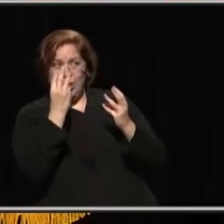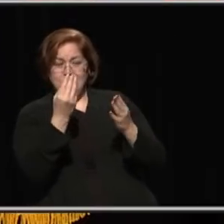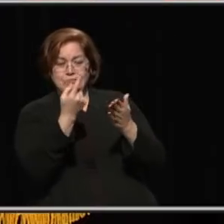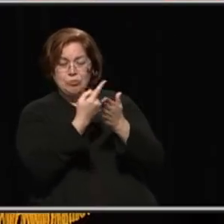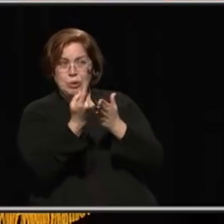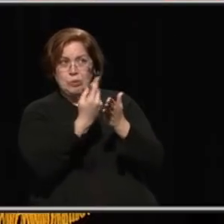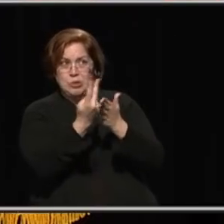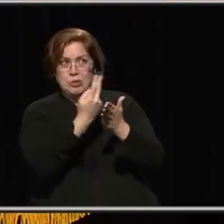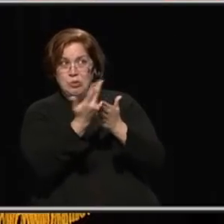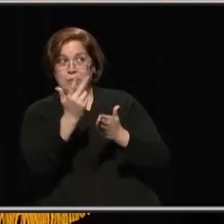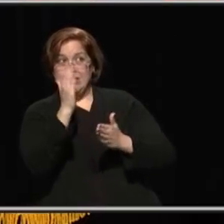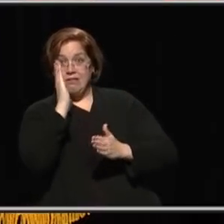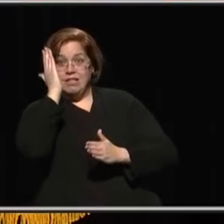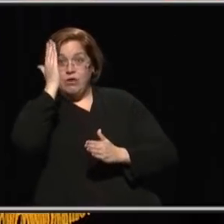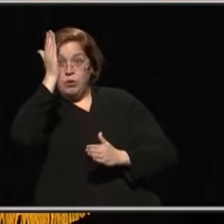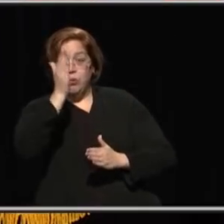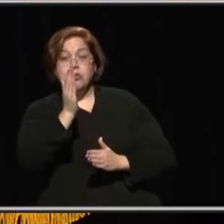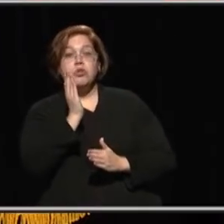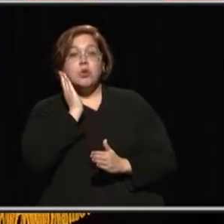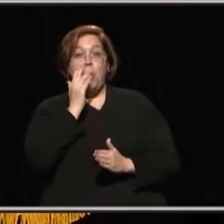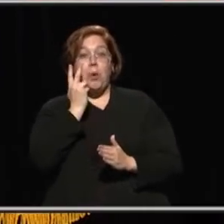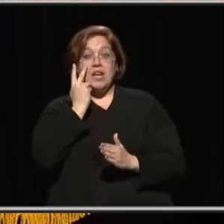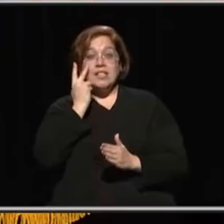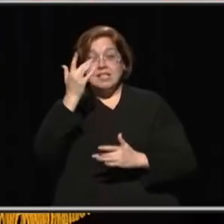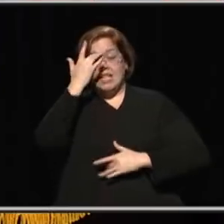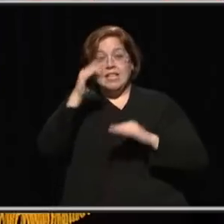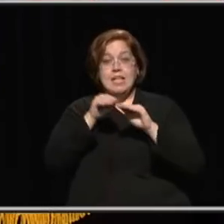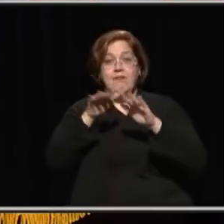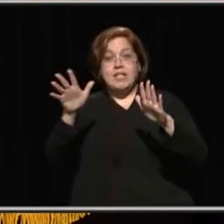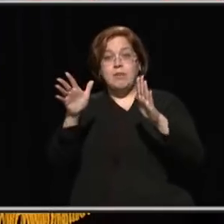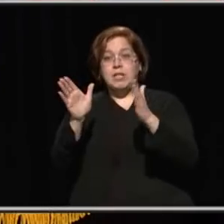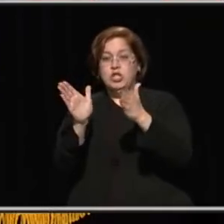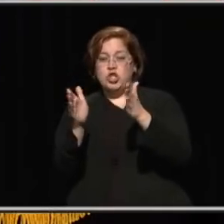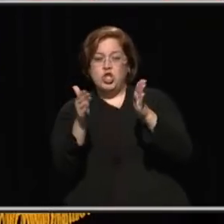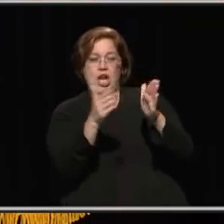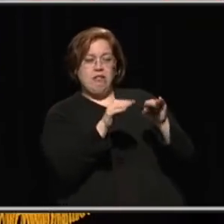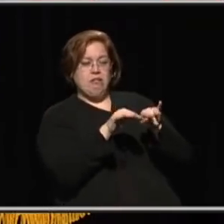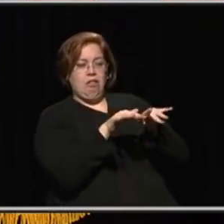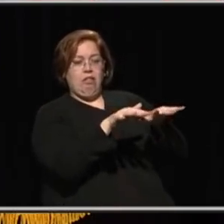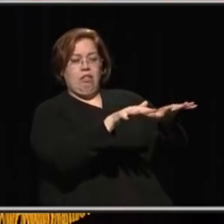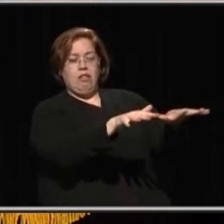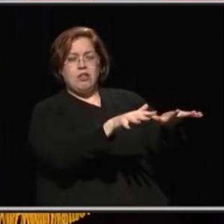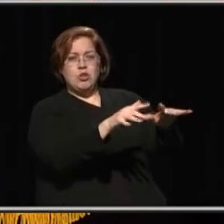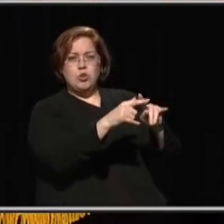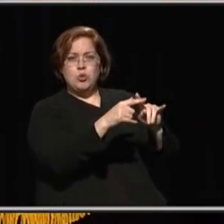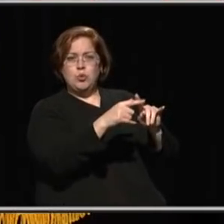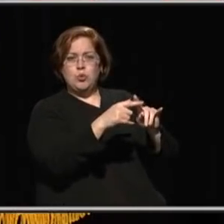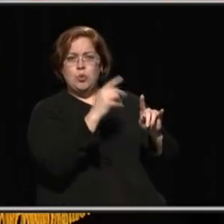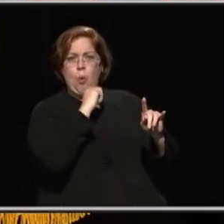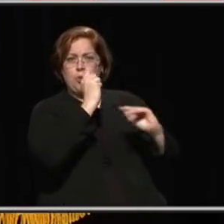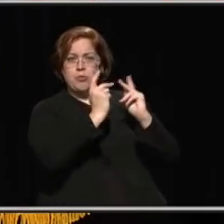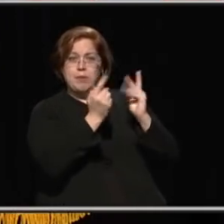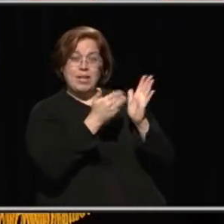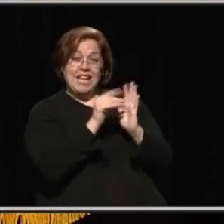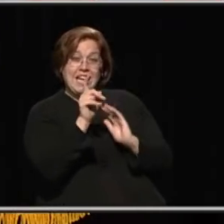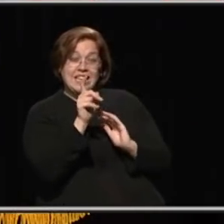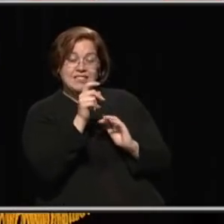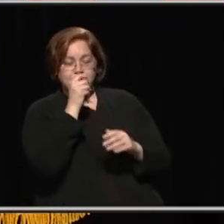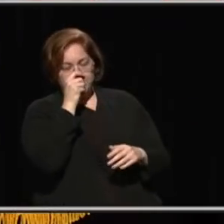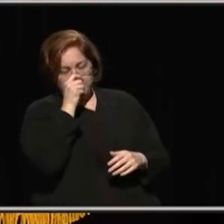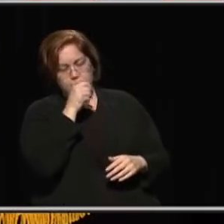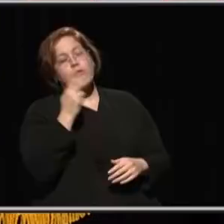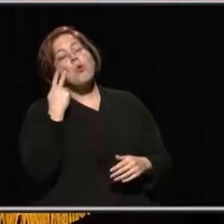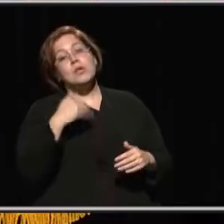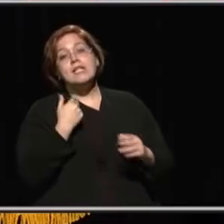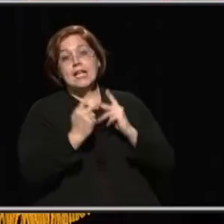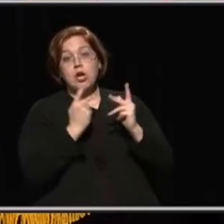we're going to see that pandemic kind of shifting and spreading to the elderly? Well, we are seeing younger people